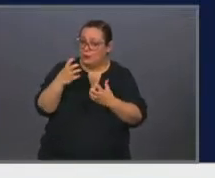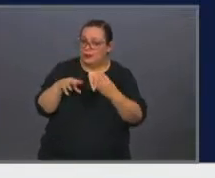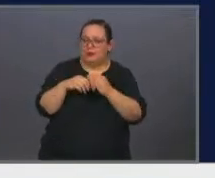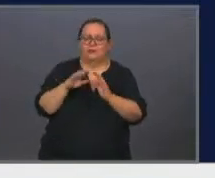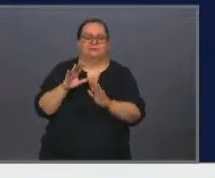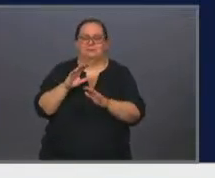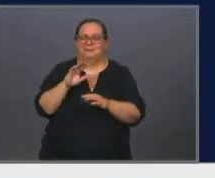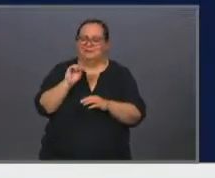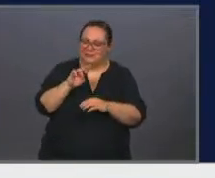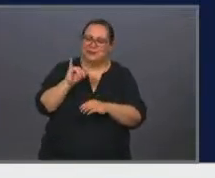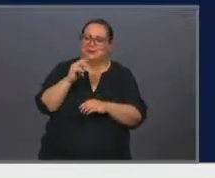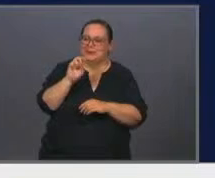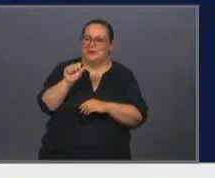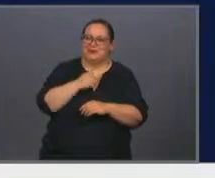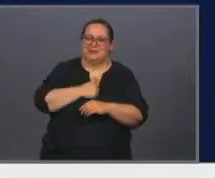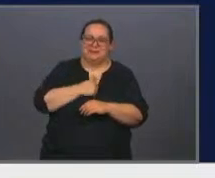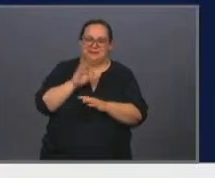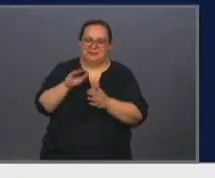Jones, excuse me.